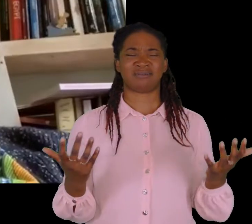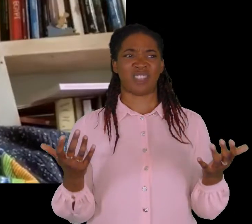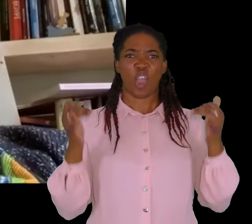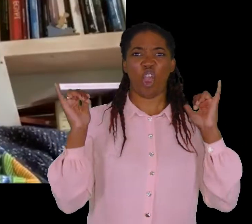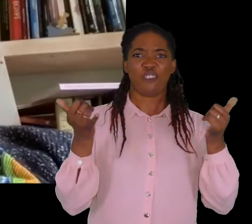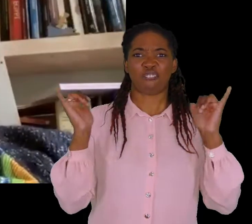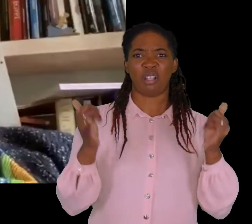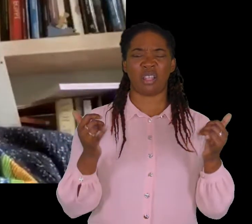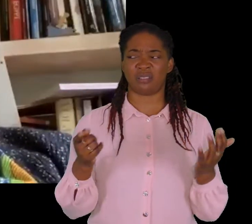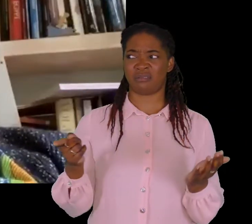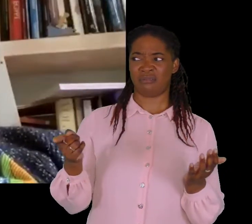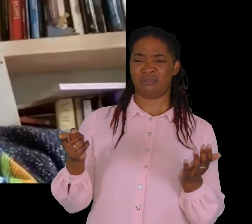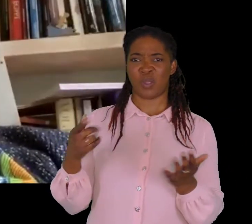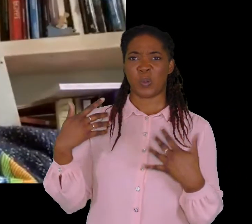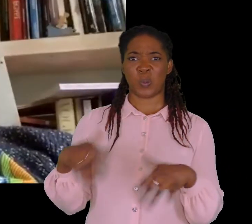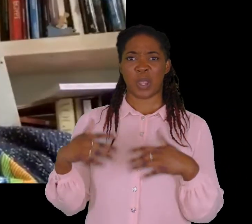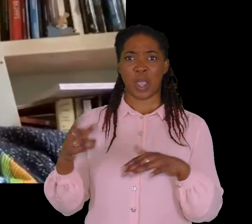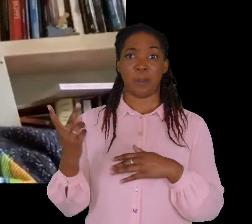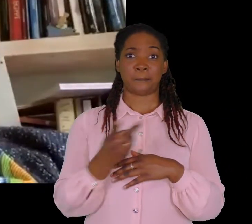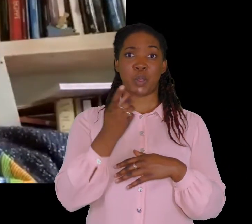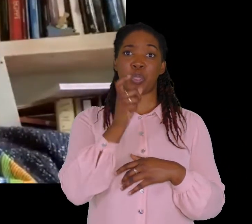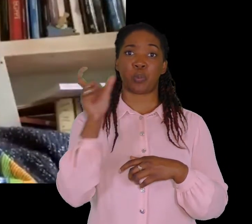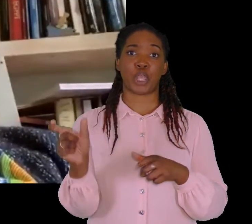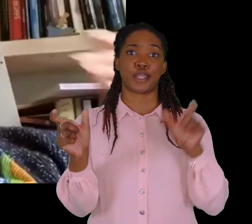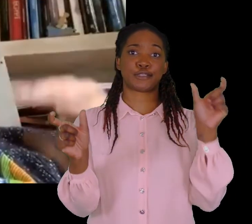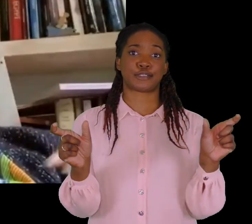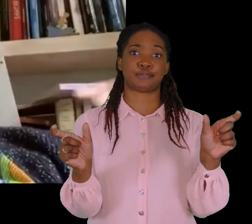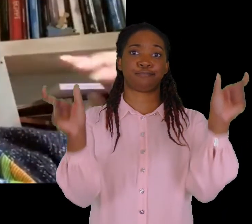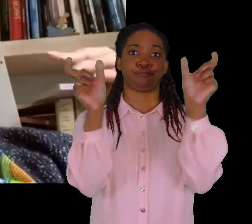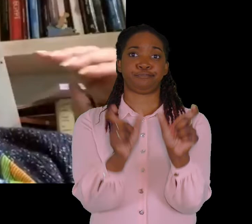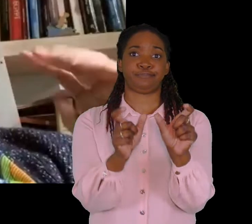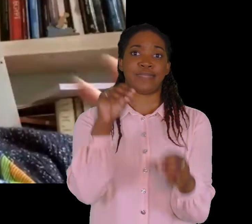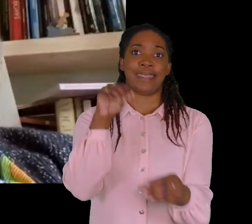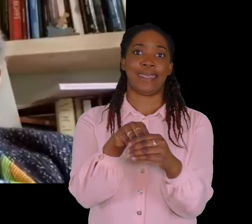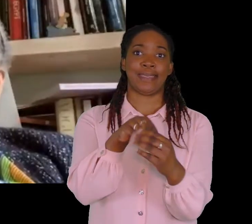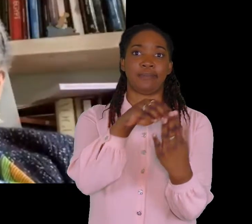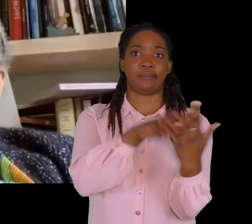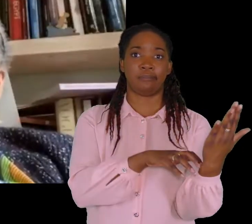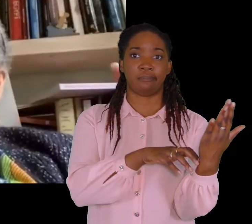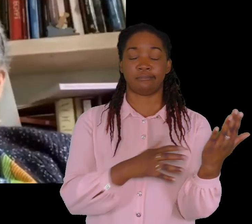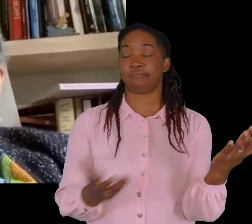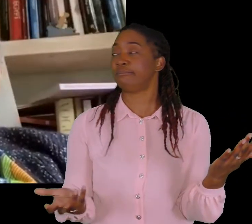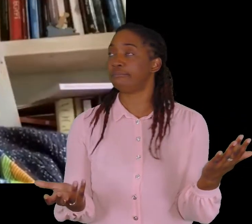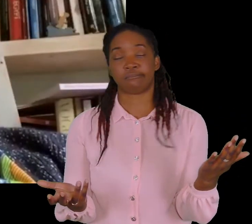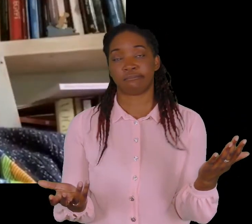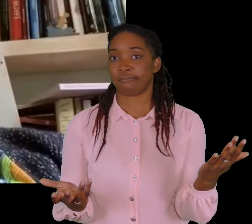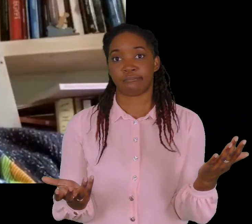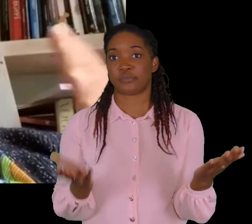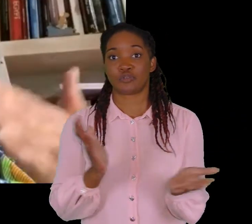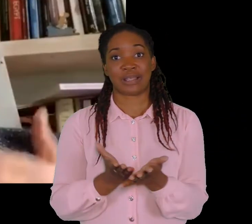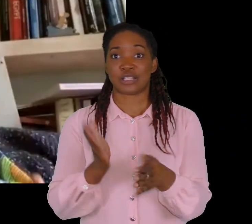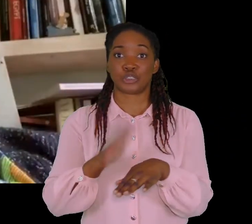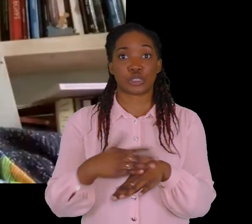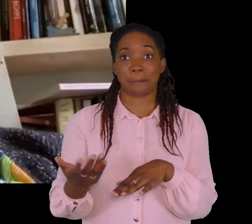in. But that's the kind of thing that even it doesn't matter your scholarship in what you were